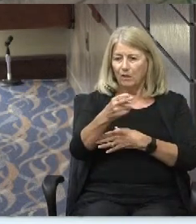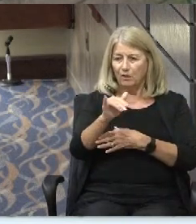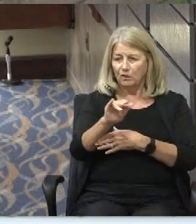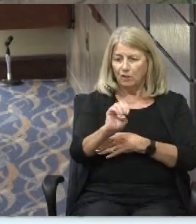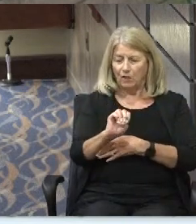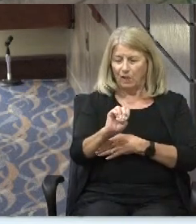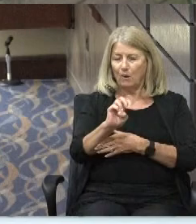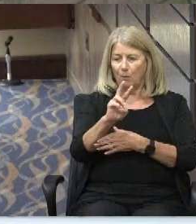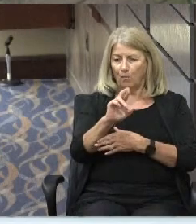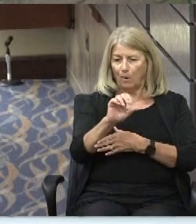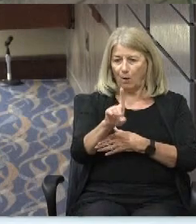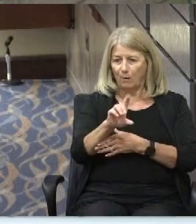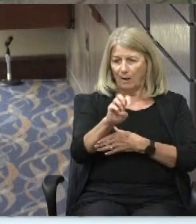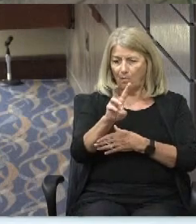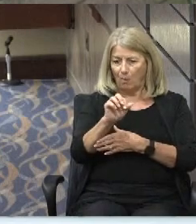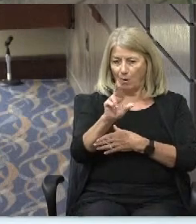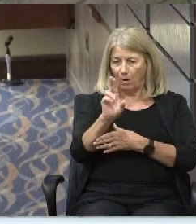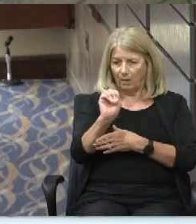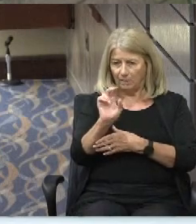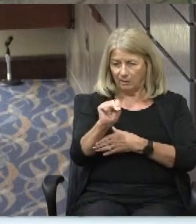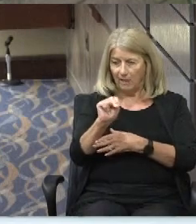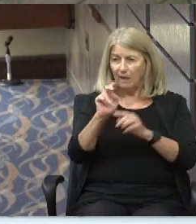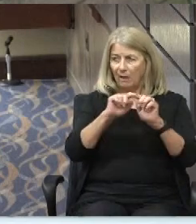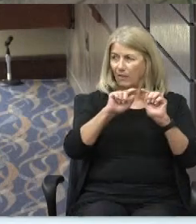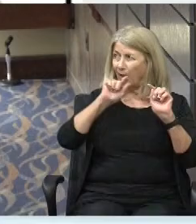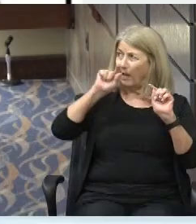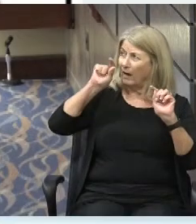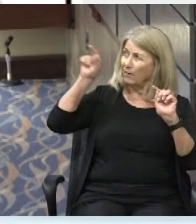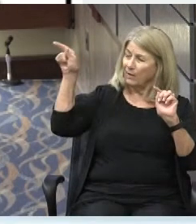Warren on the edge of our city limits.